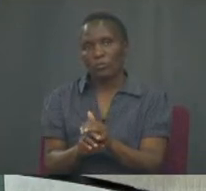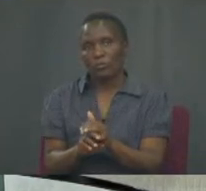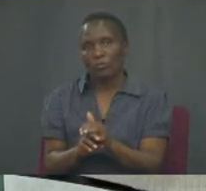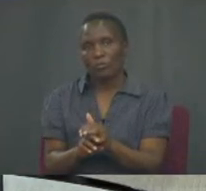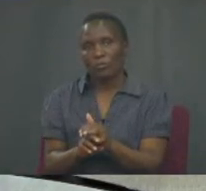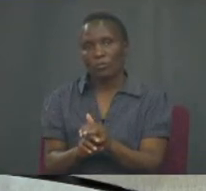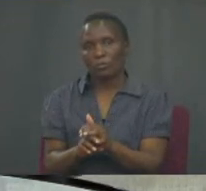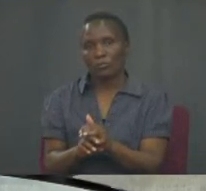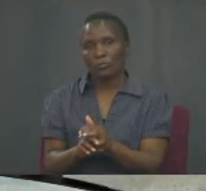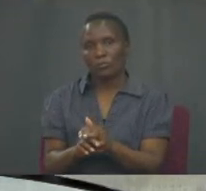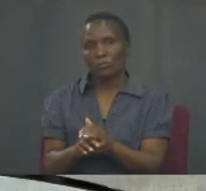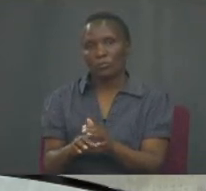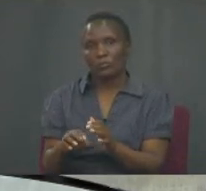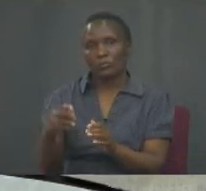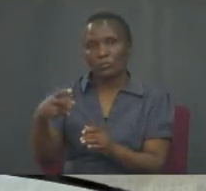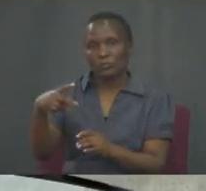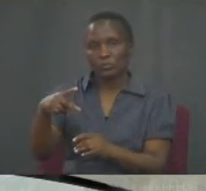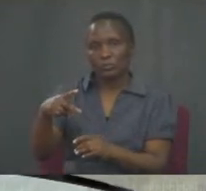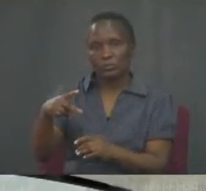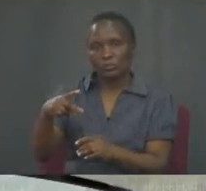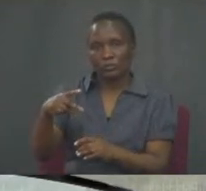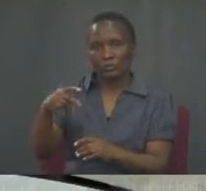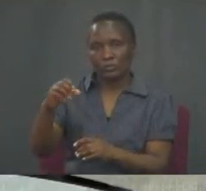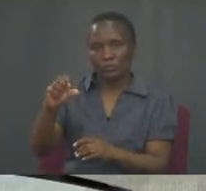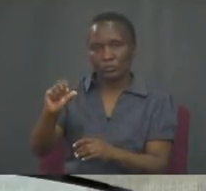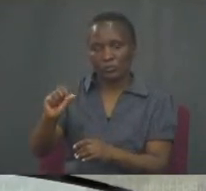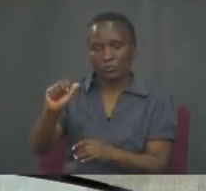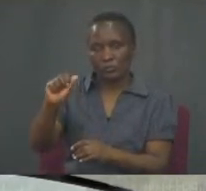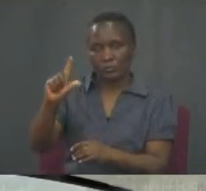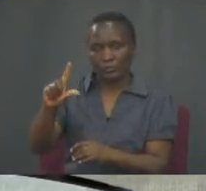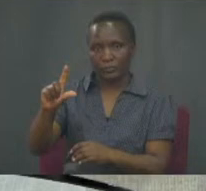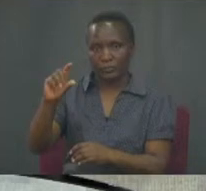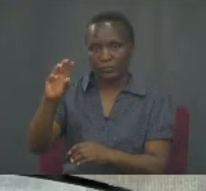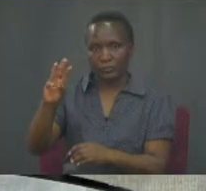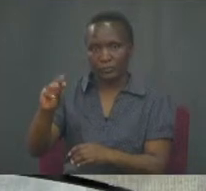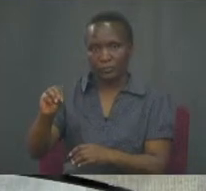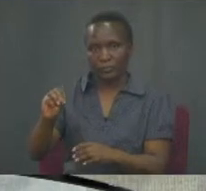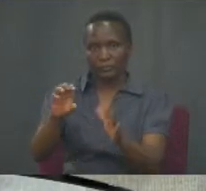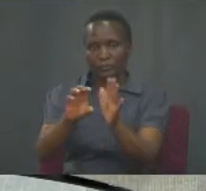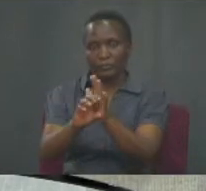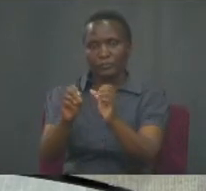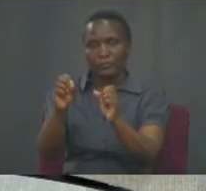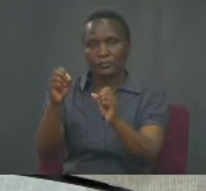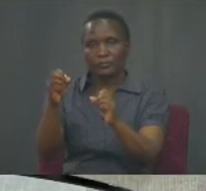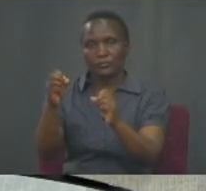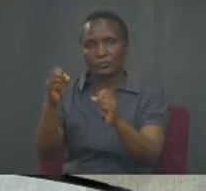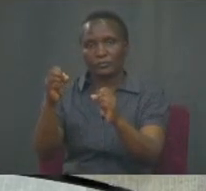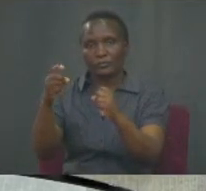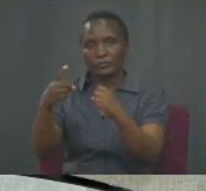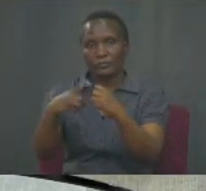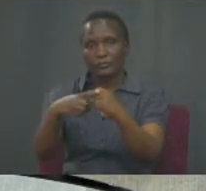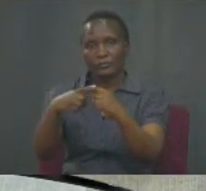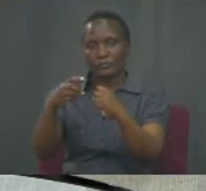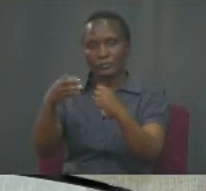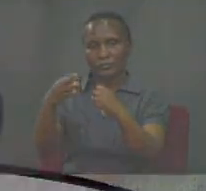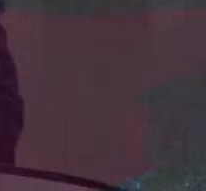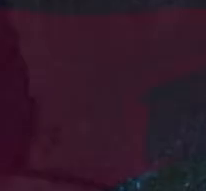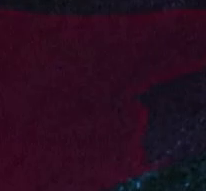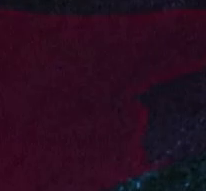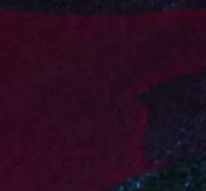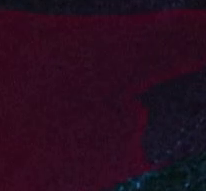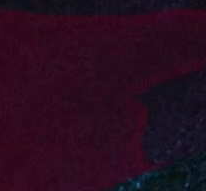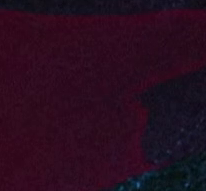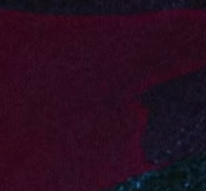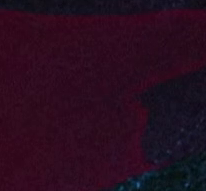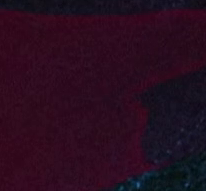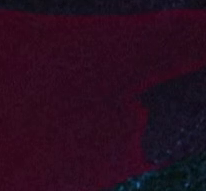Psalm chapter 68. Let's read together, verse 17. The chariots of God are